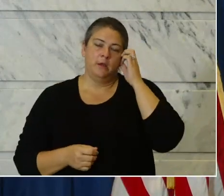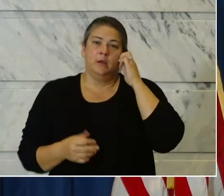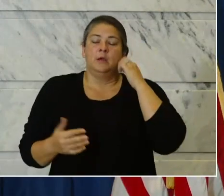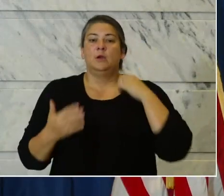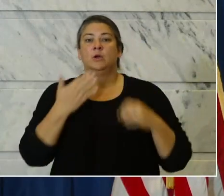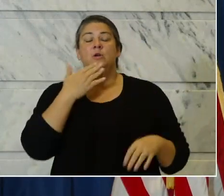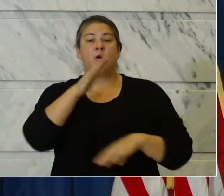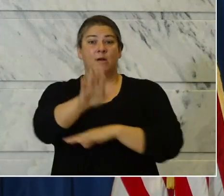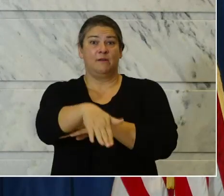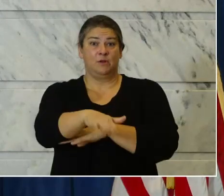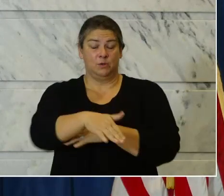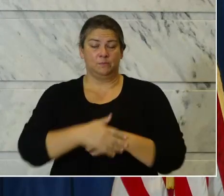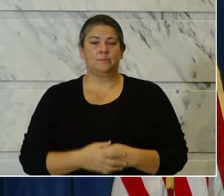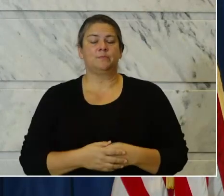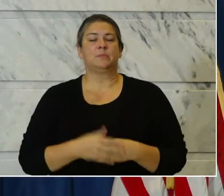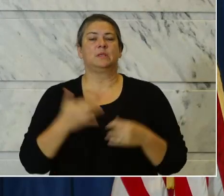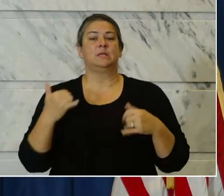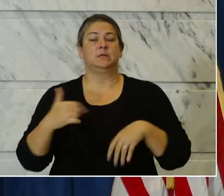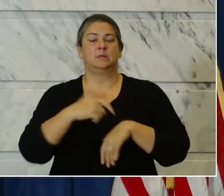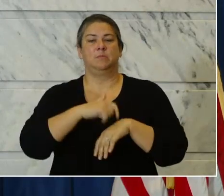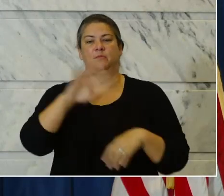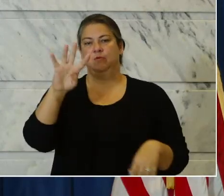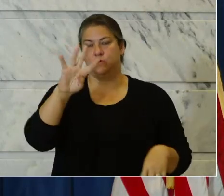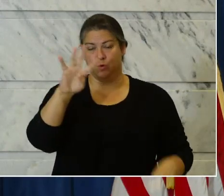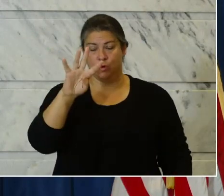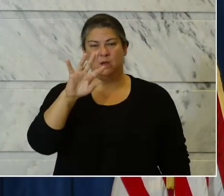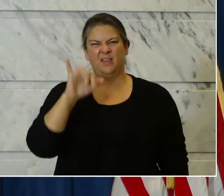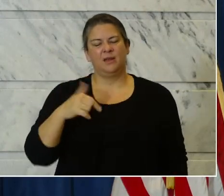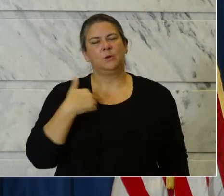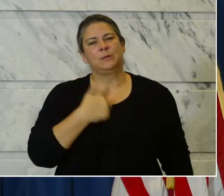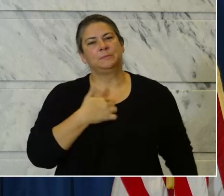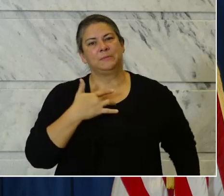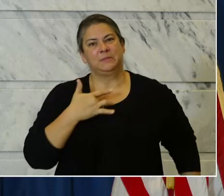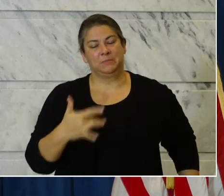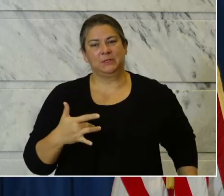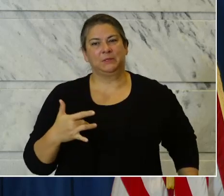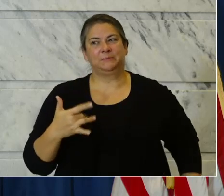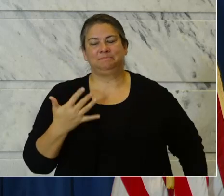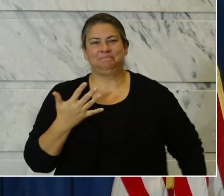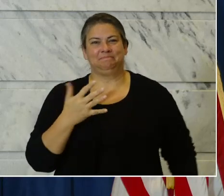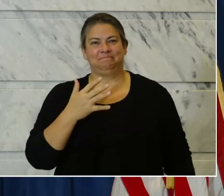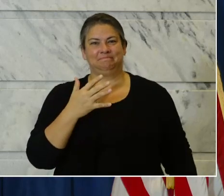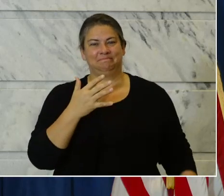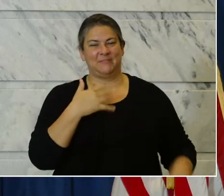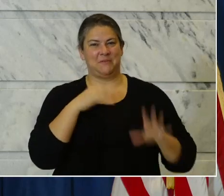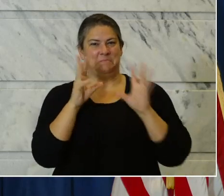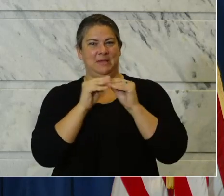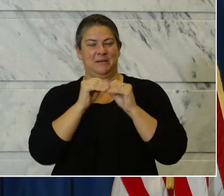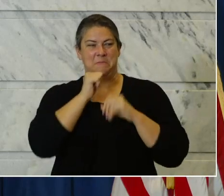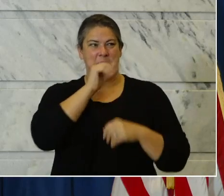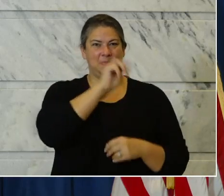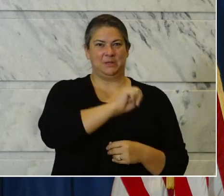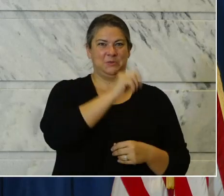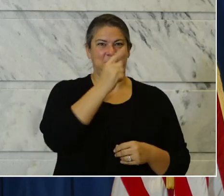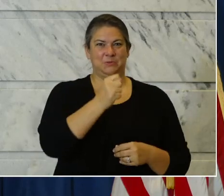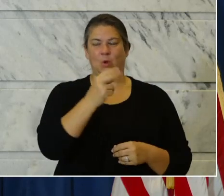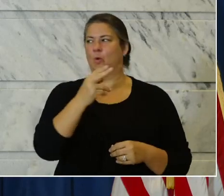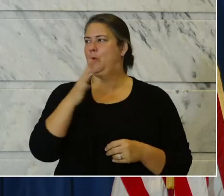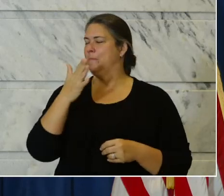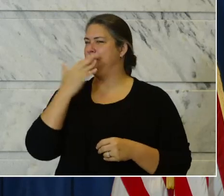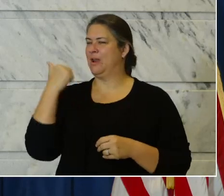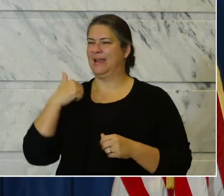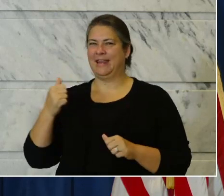Good afternoon. It is 4 o'clock, the time we come together Monday through Thursday. That's a little better.